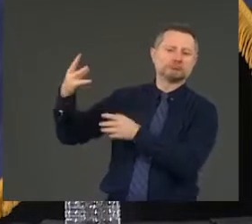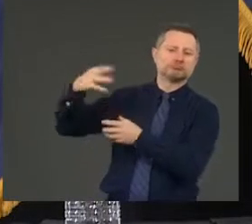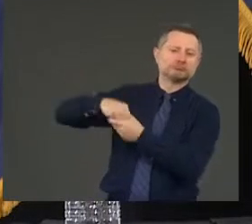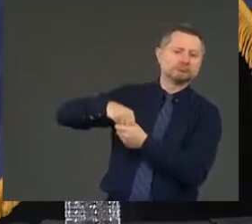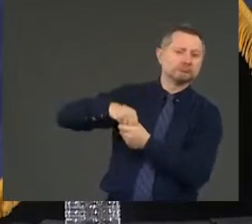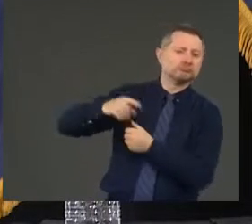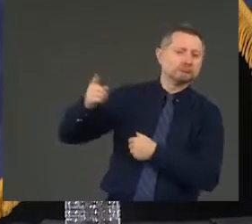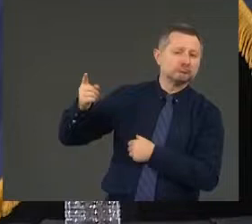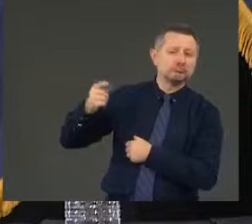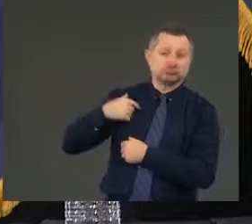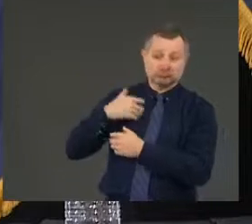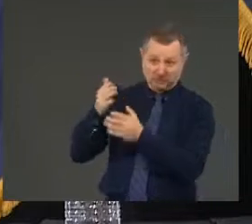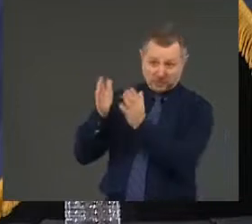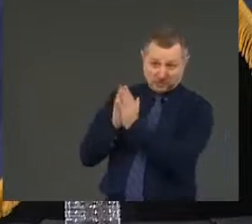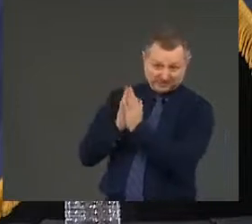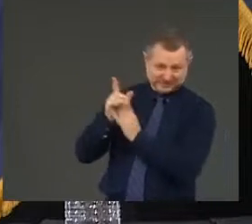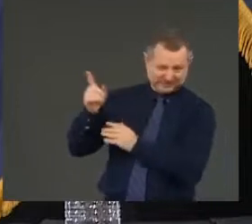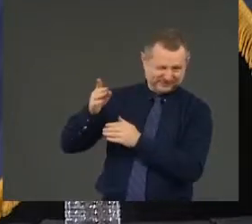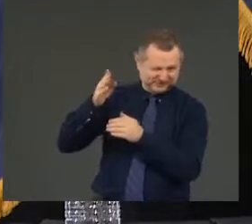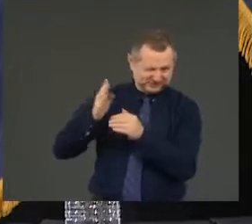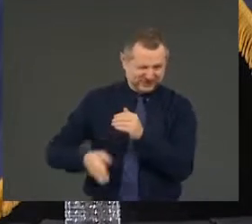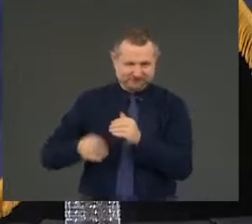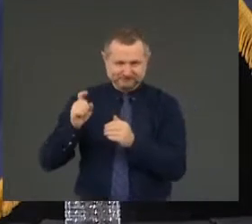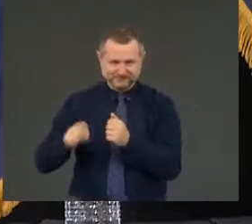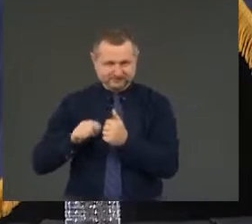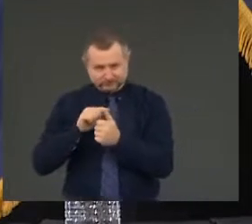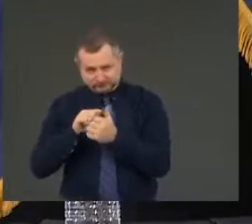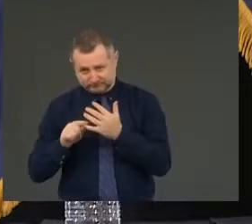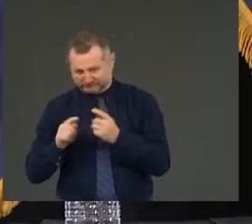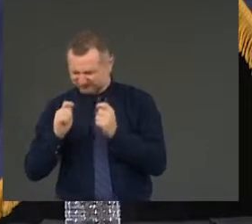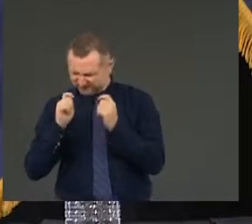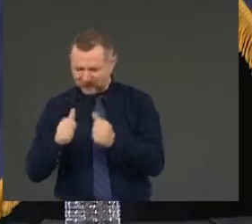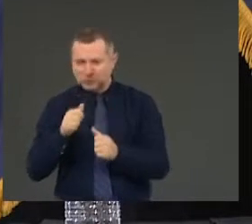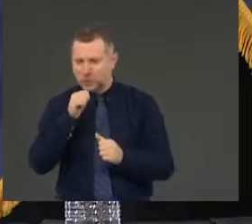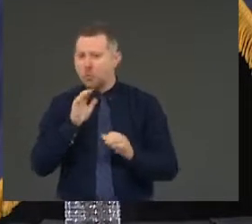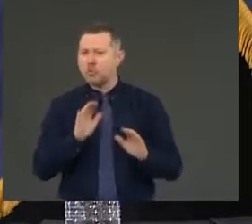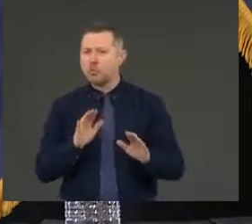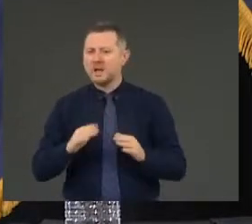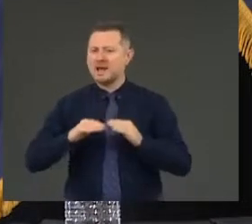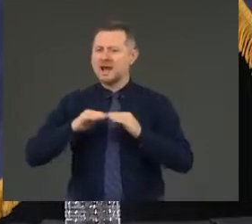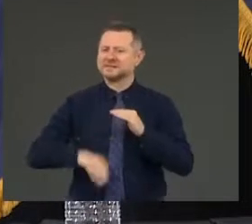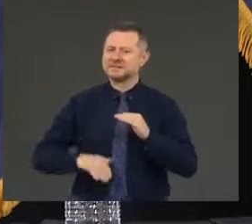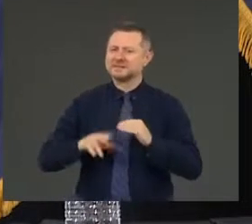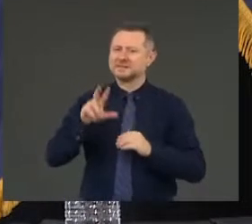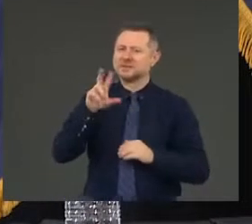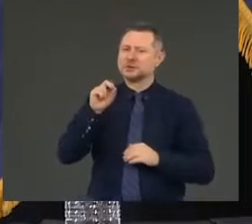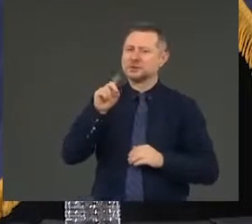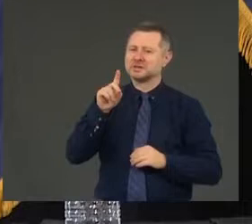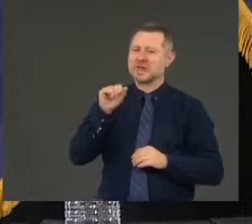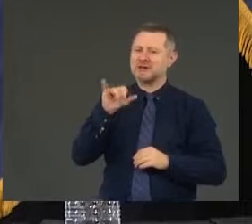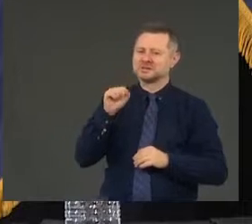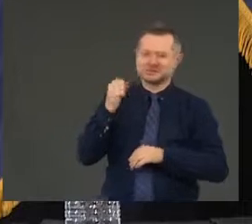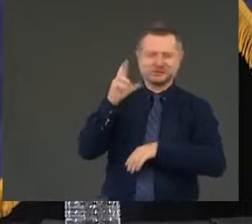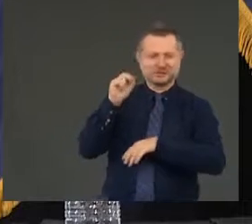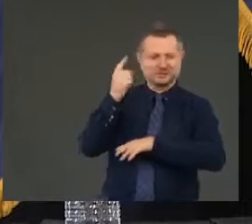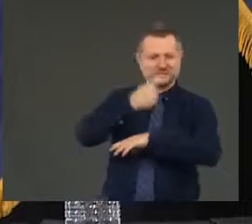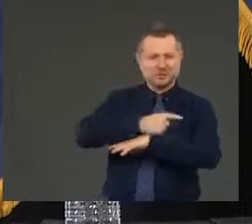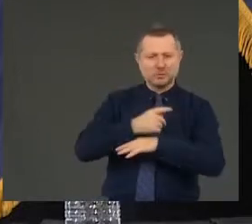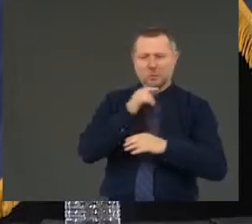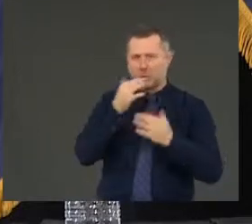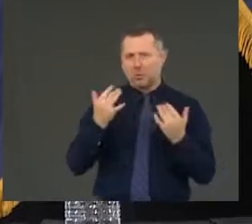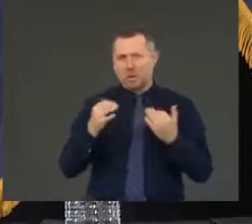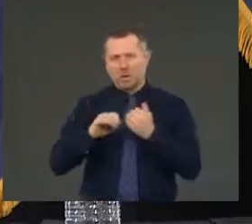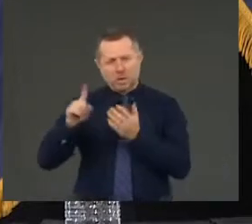review done quickly. I'd like to see it in 30 days, so we don't have to have a prolonged argument about